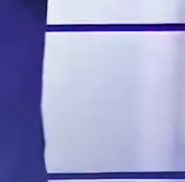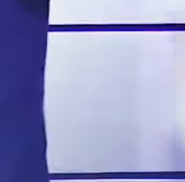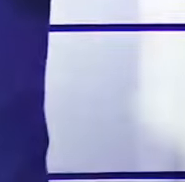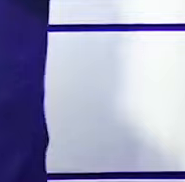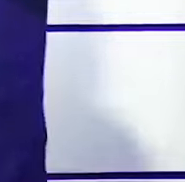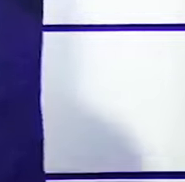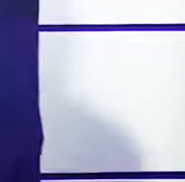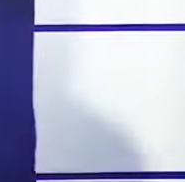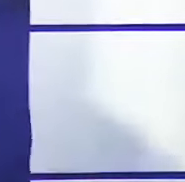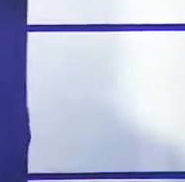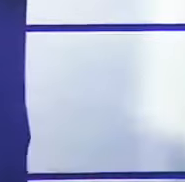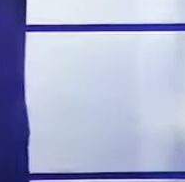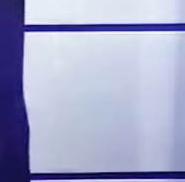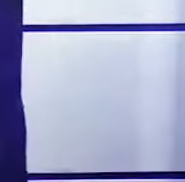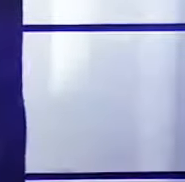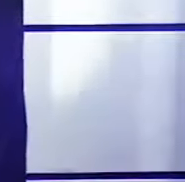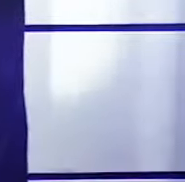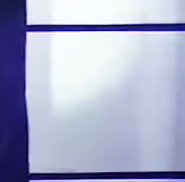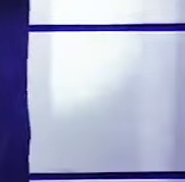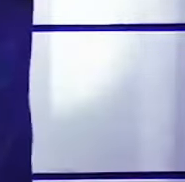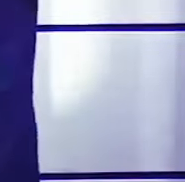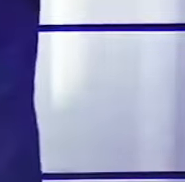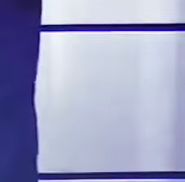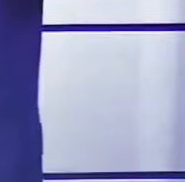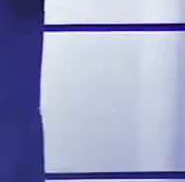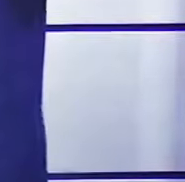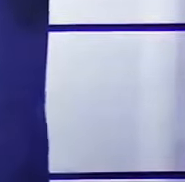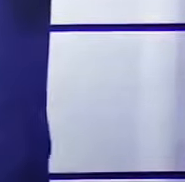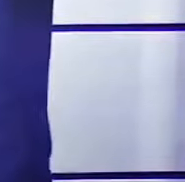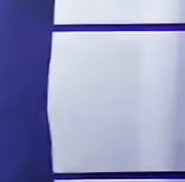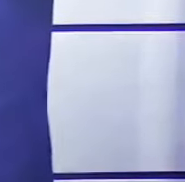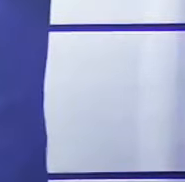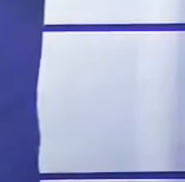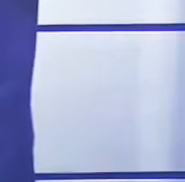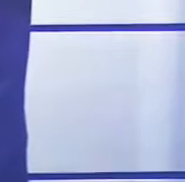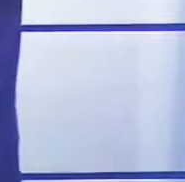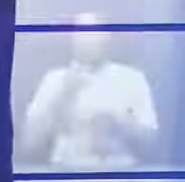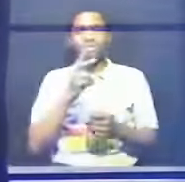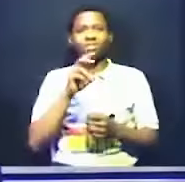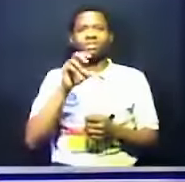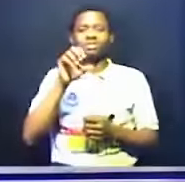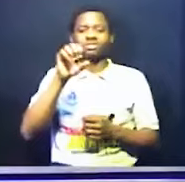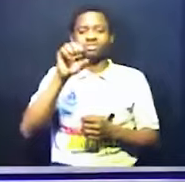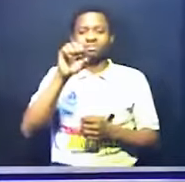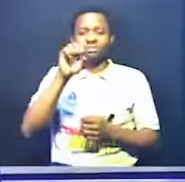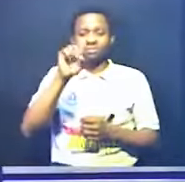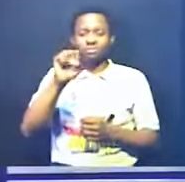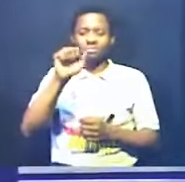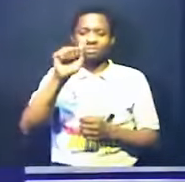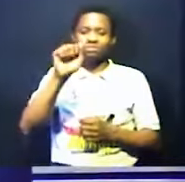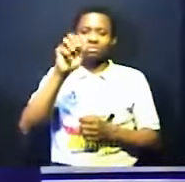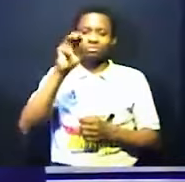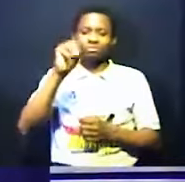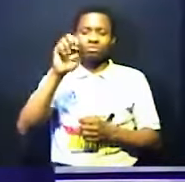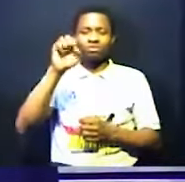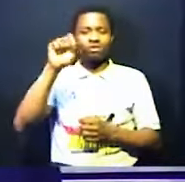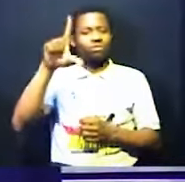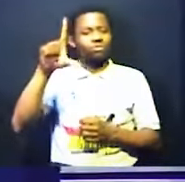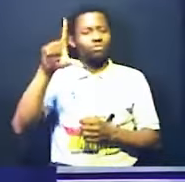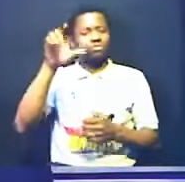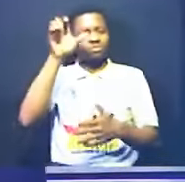Verse 23. Ehwe Samuel homa no de toso mienu itidu miensa ifie nyuma du no miensa ekọ no. 2 years